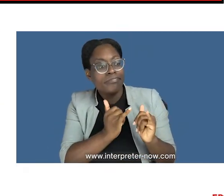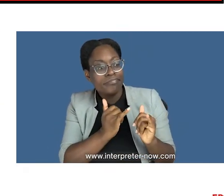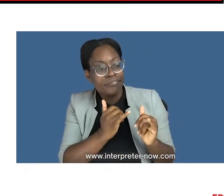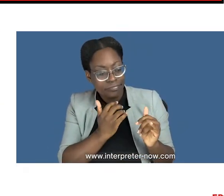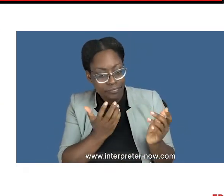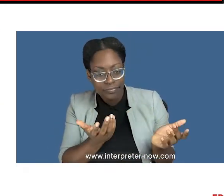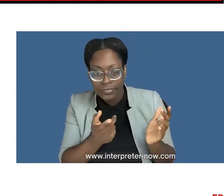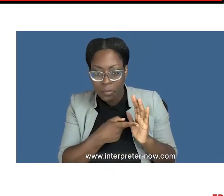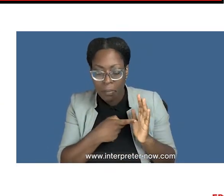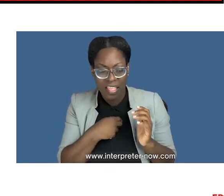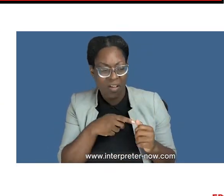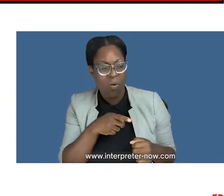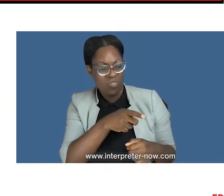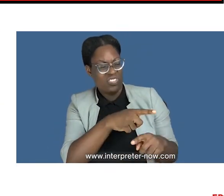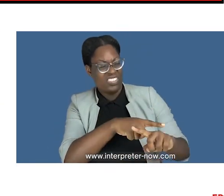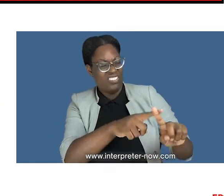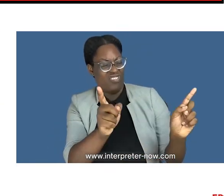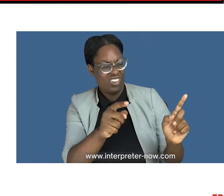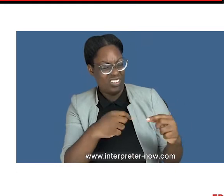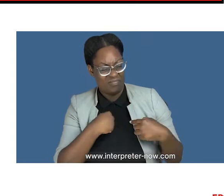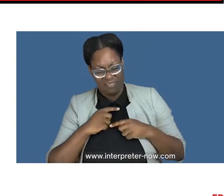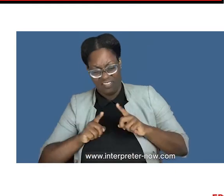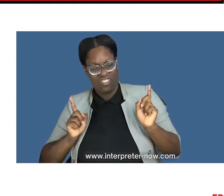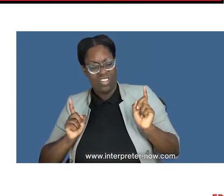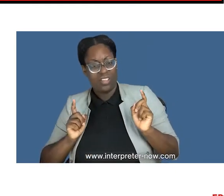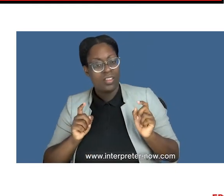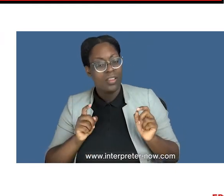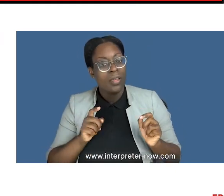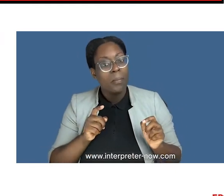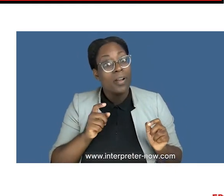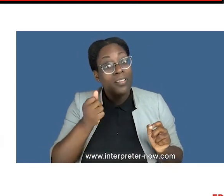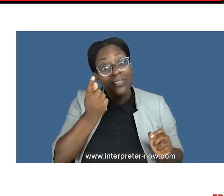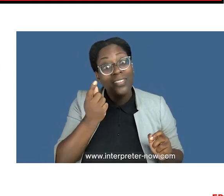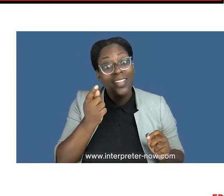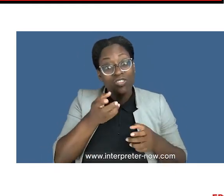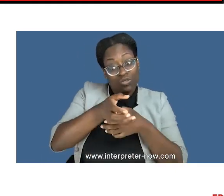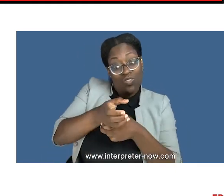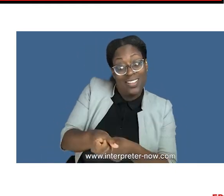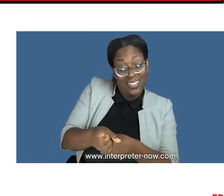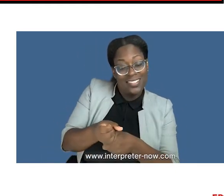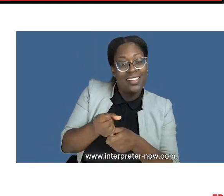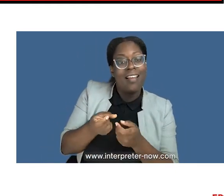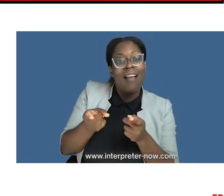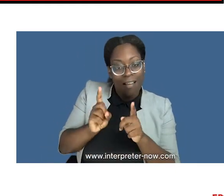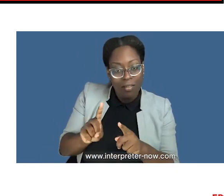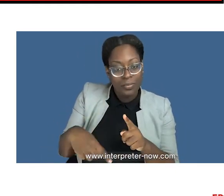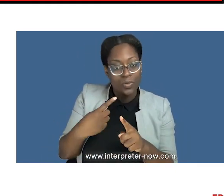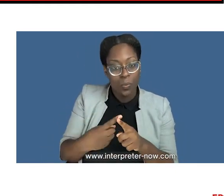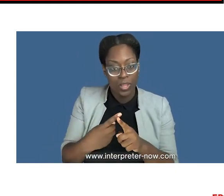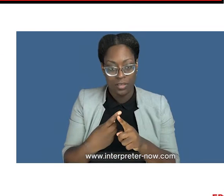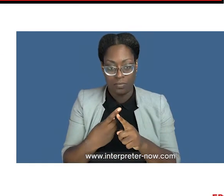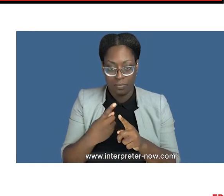is that we tend to build trust with people who are like us, where we see and experience